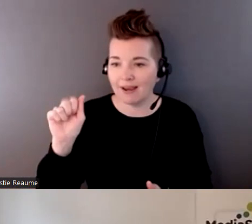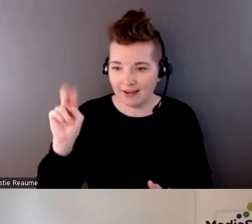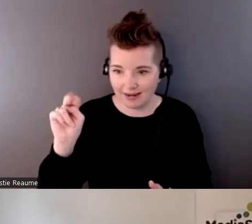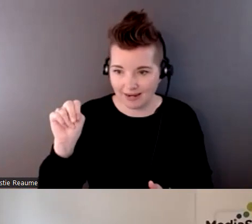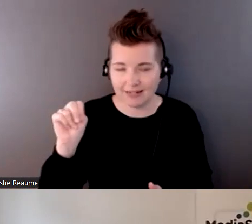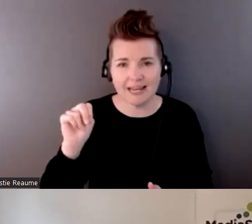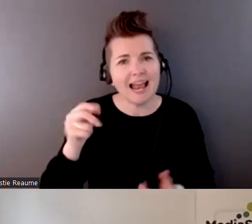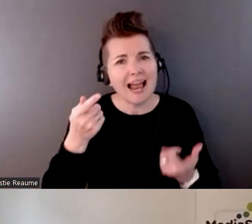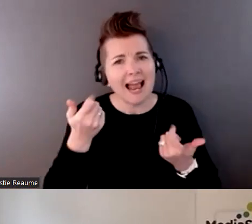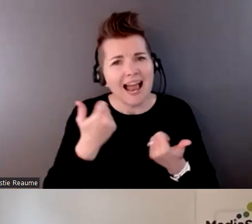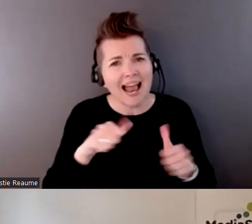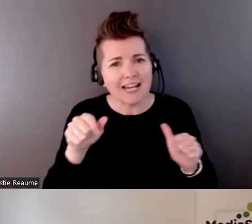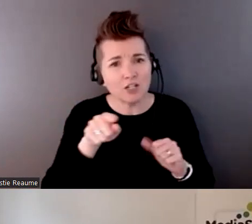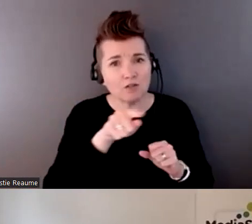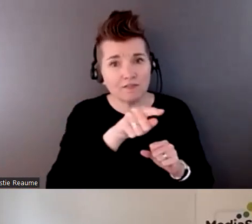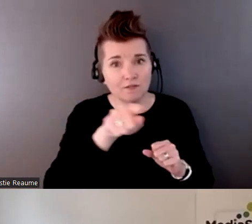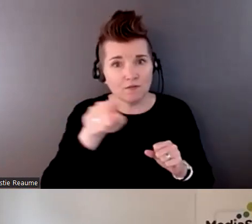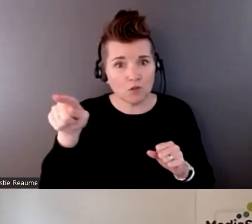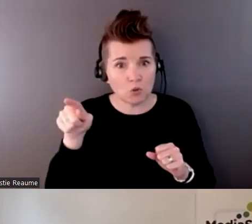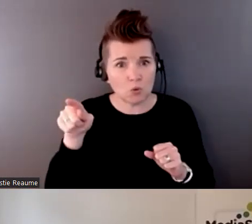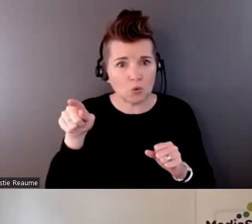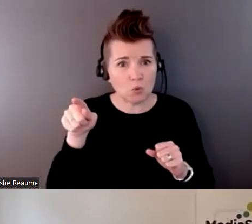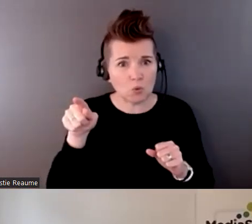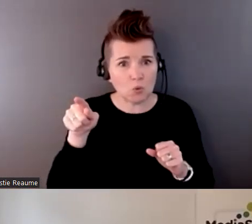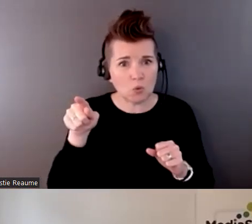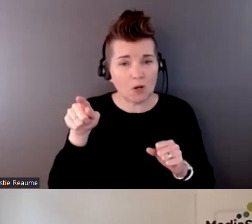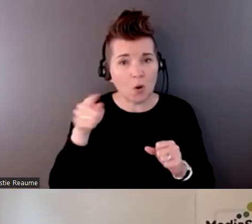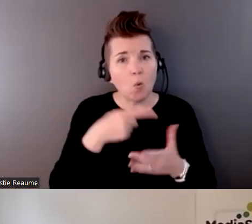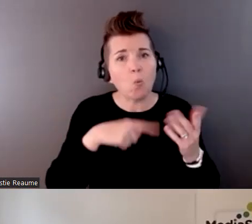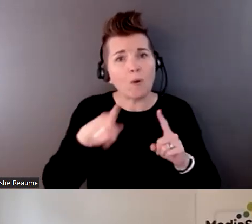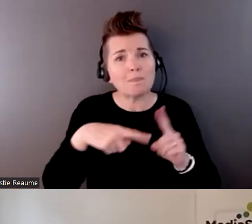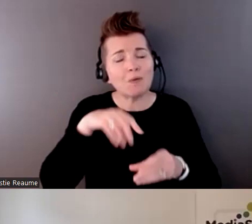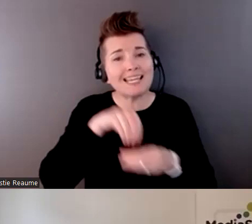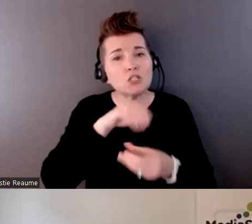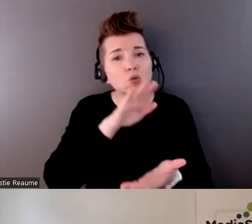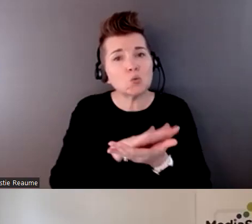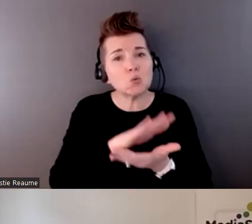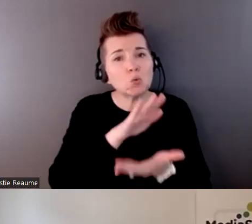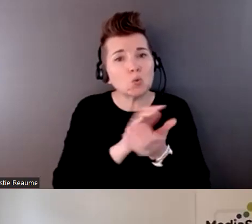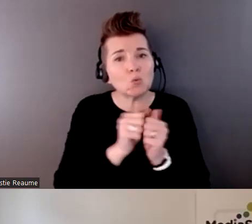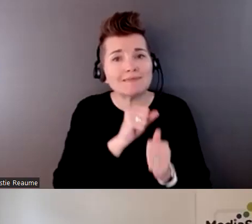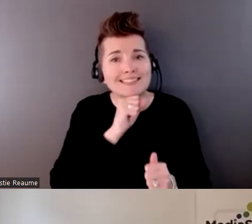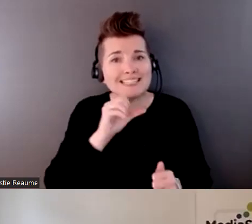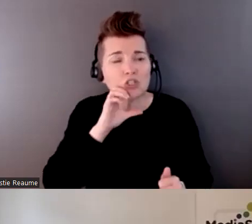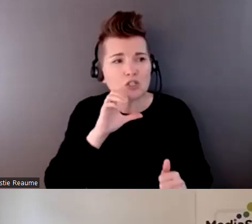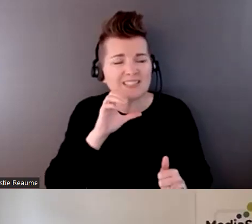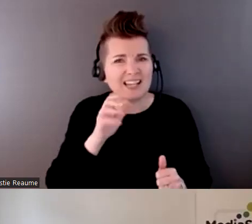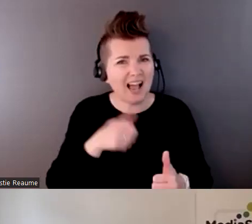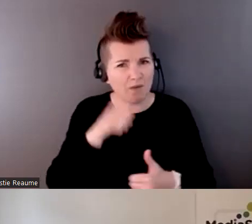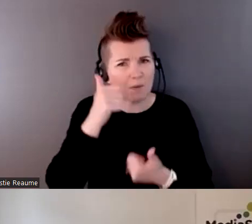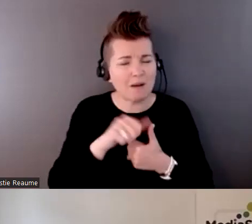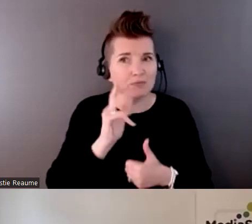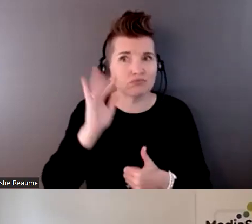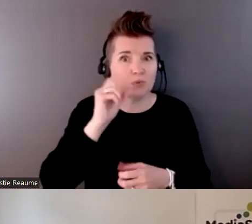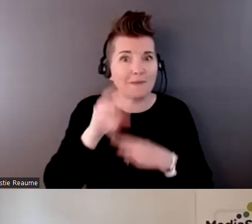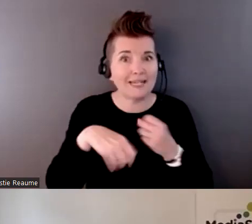kind of work in schools with um older adults because I know years before I know and probably currently um you know high